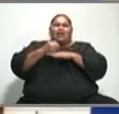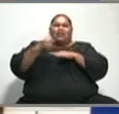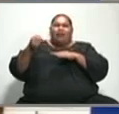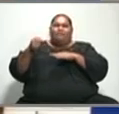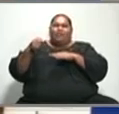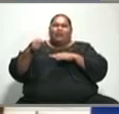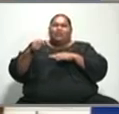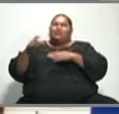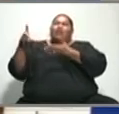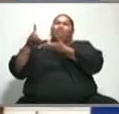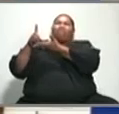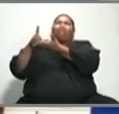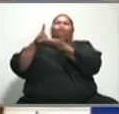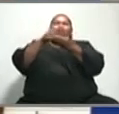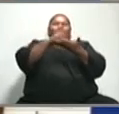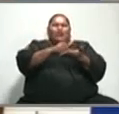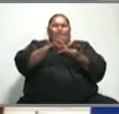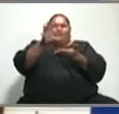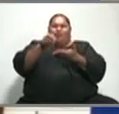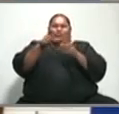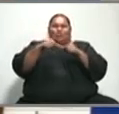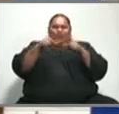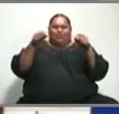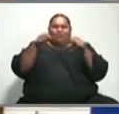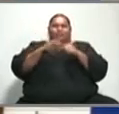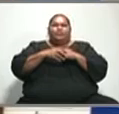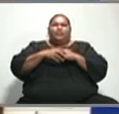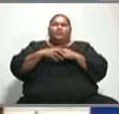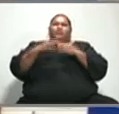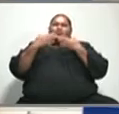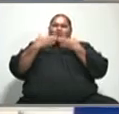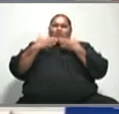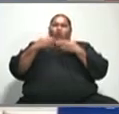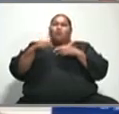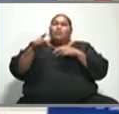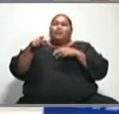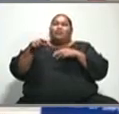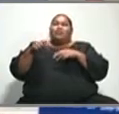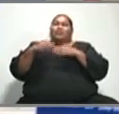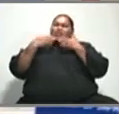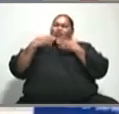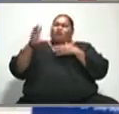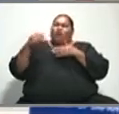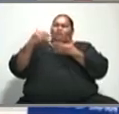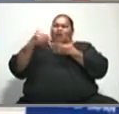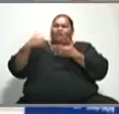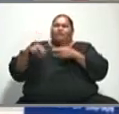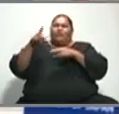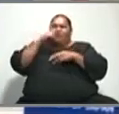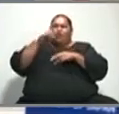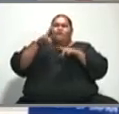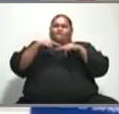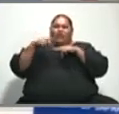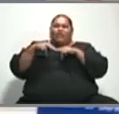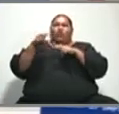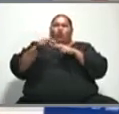donation. Your Excellency, this is a huge gift to the government of Fiji and the people of Fiji, and more specifically to the Ministry